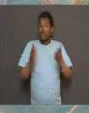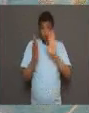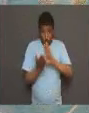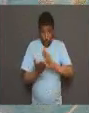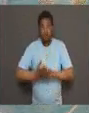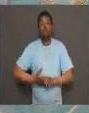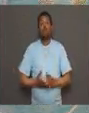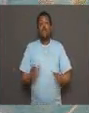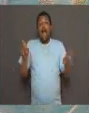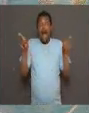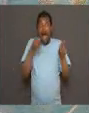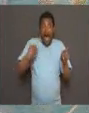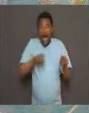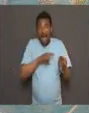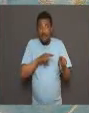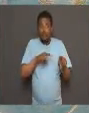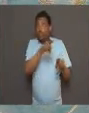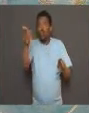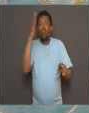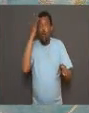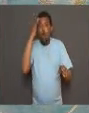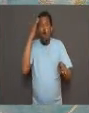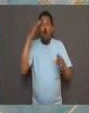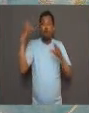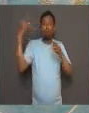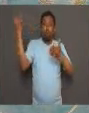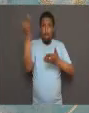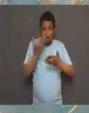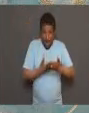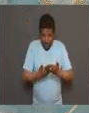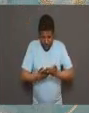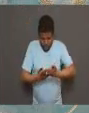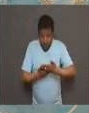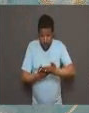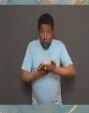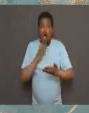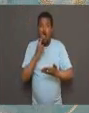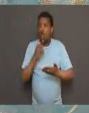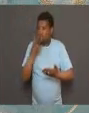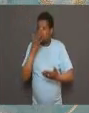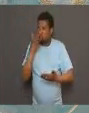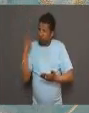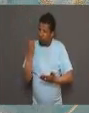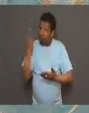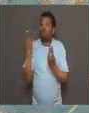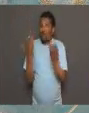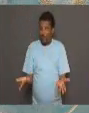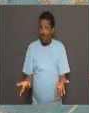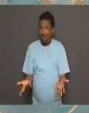However, as we know, maps are more frequently used than